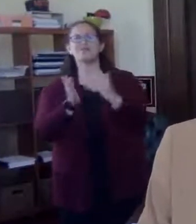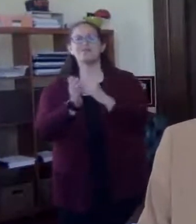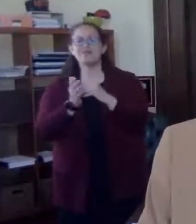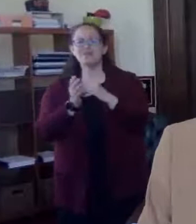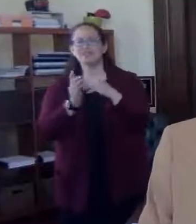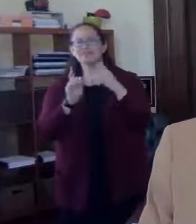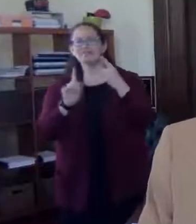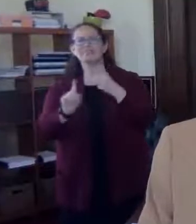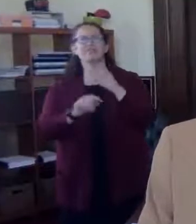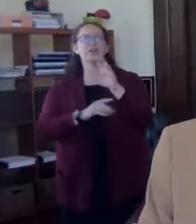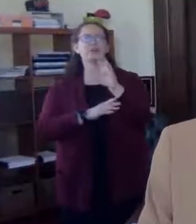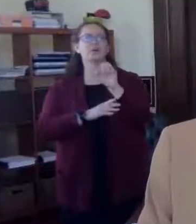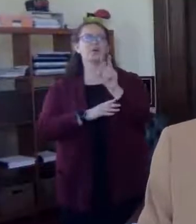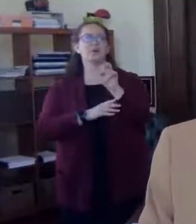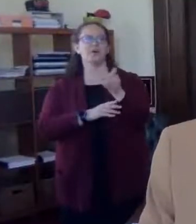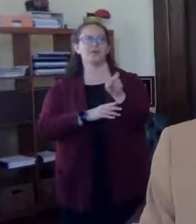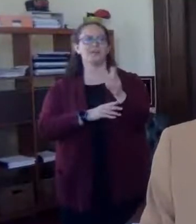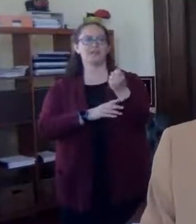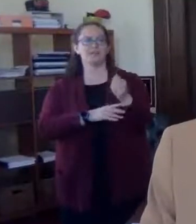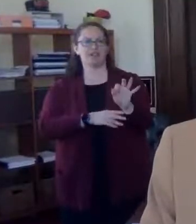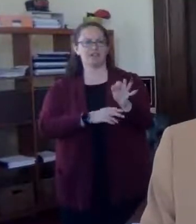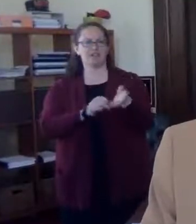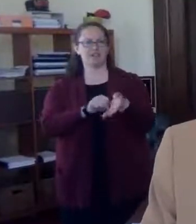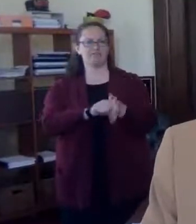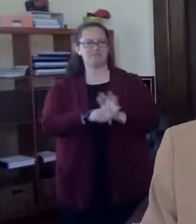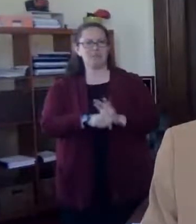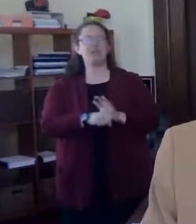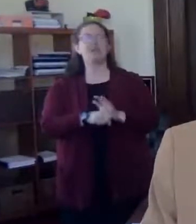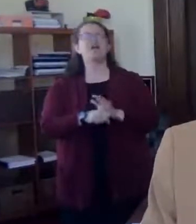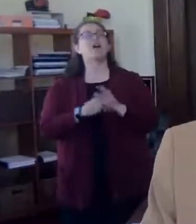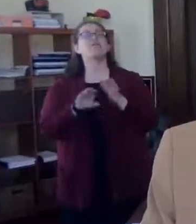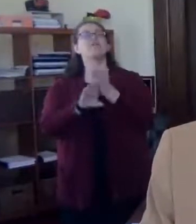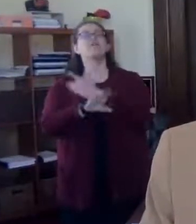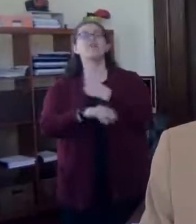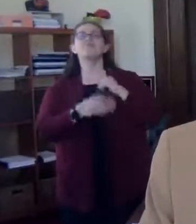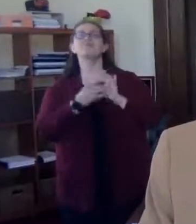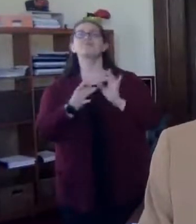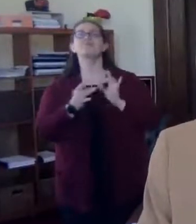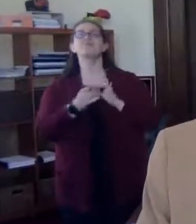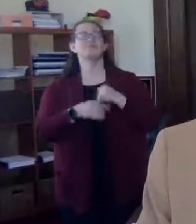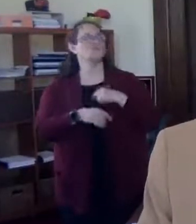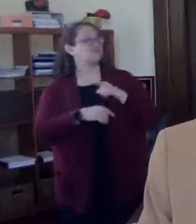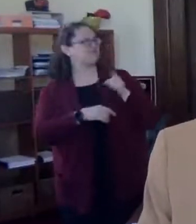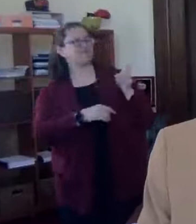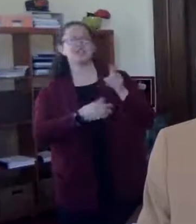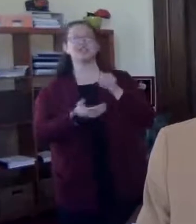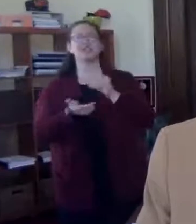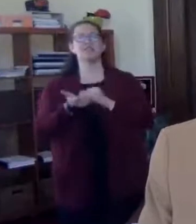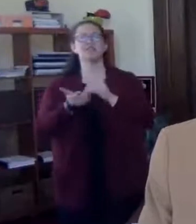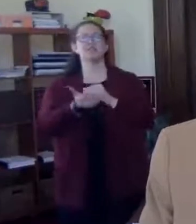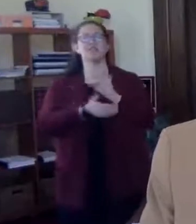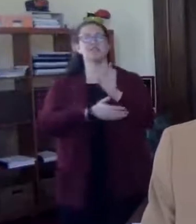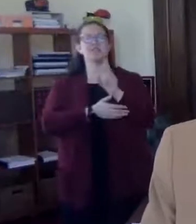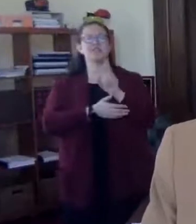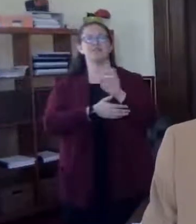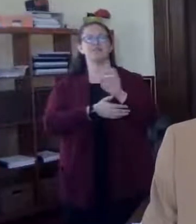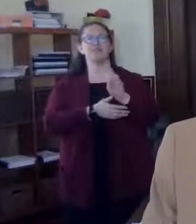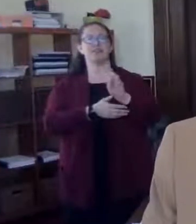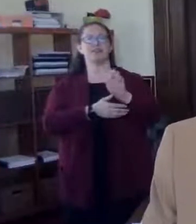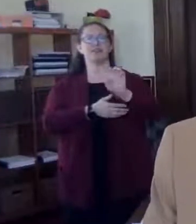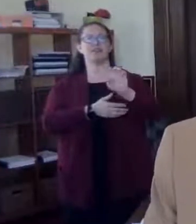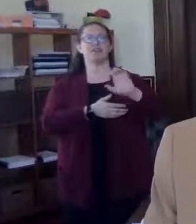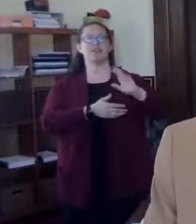19. But before I talk, I happen to have Dr. Fred Eccles here in my office today. We were just finishing up a